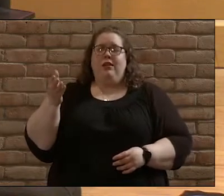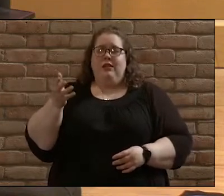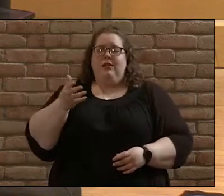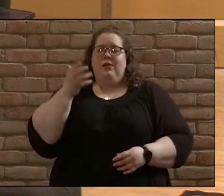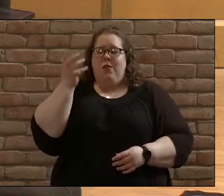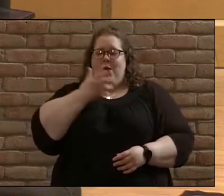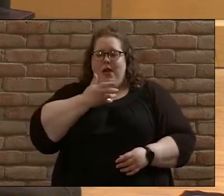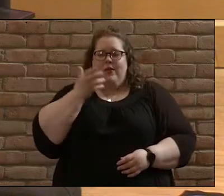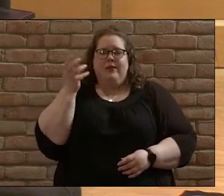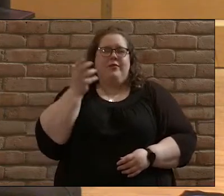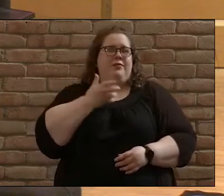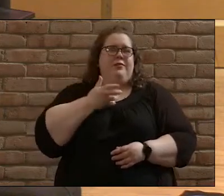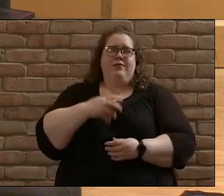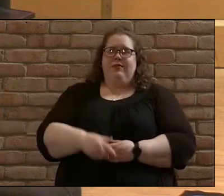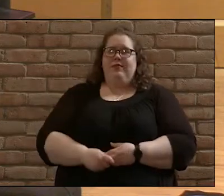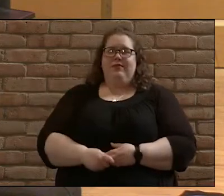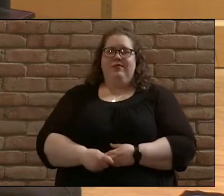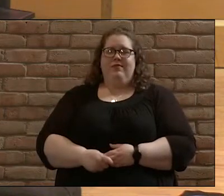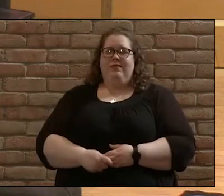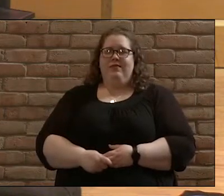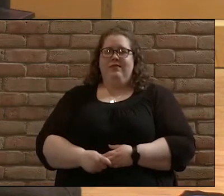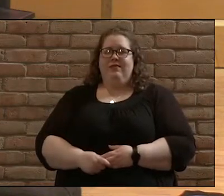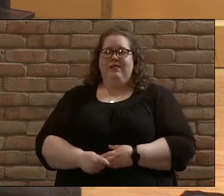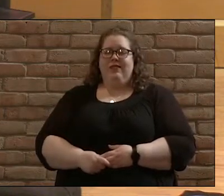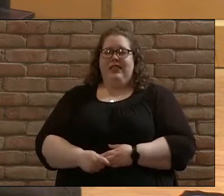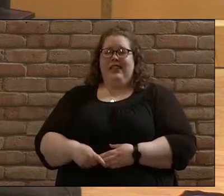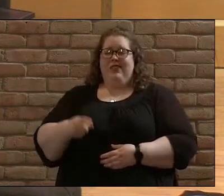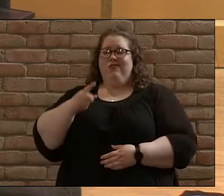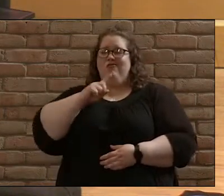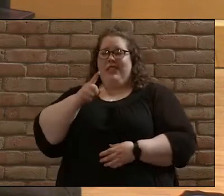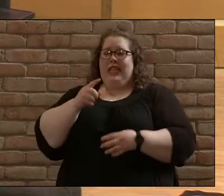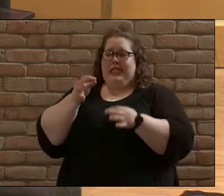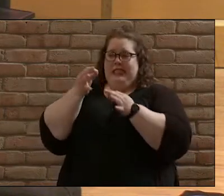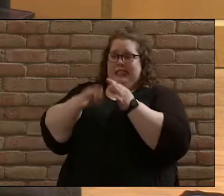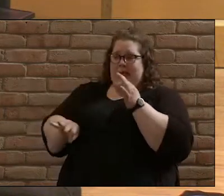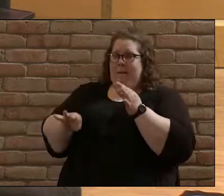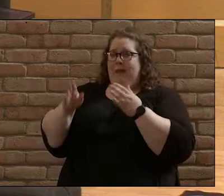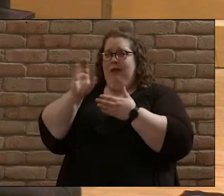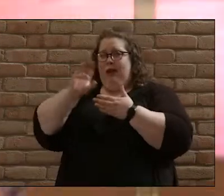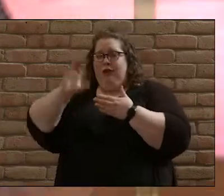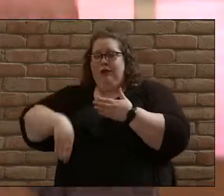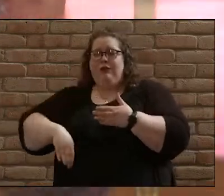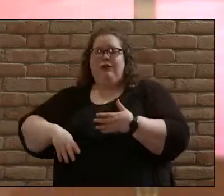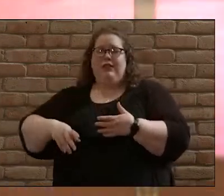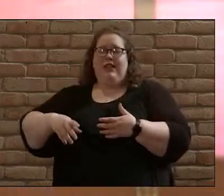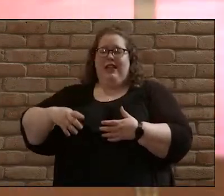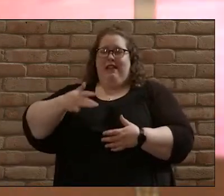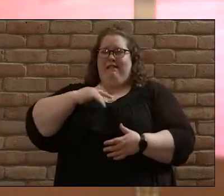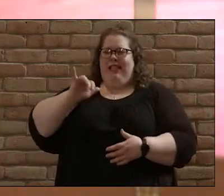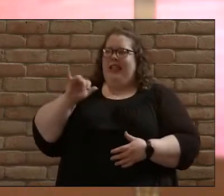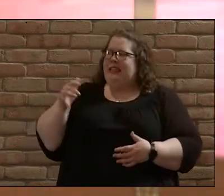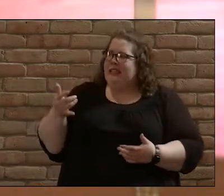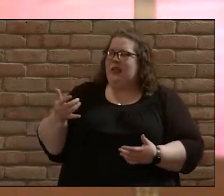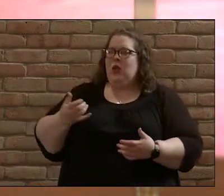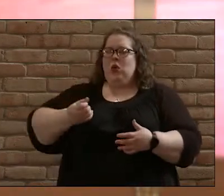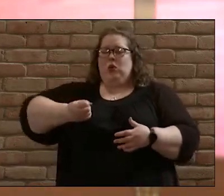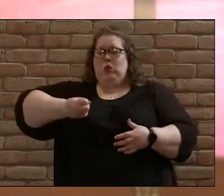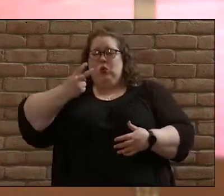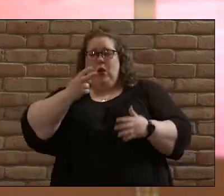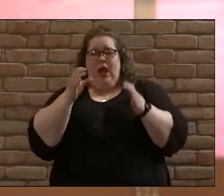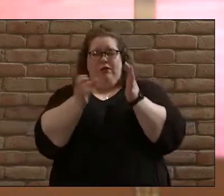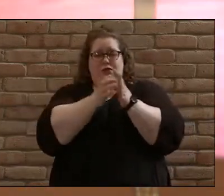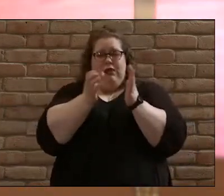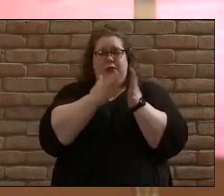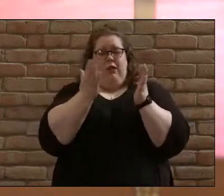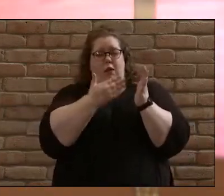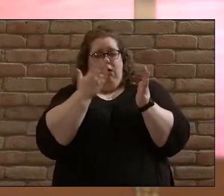conclusion that Solomon has. But it's almost like you'd think after 12 full chapters that